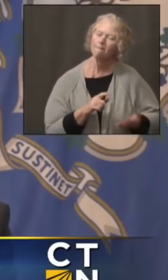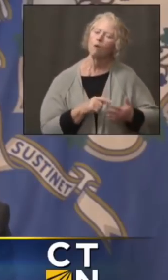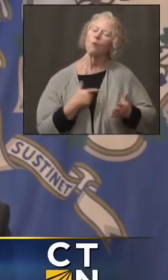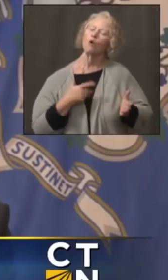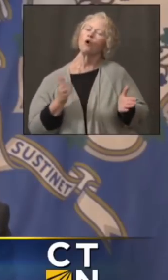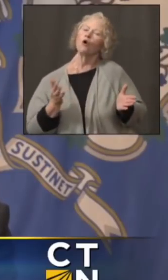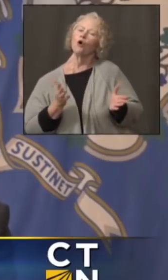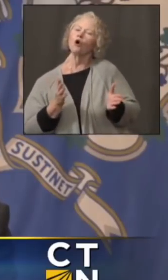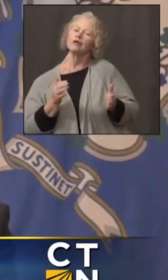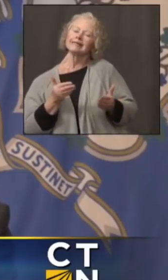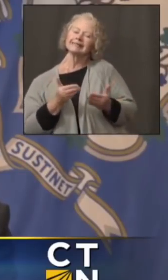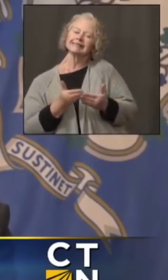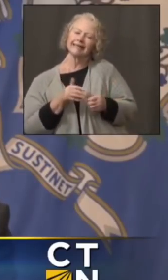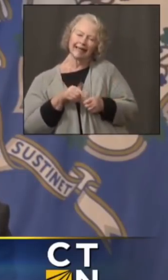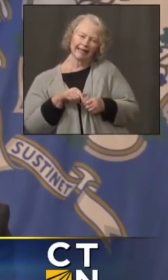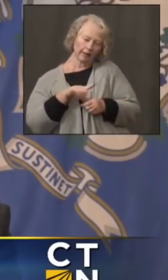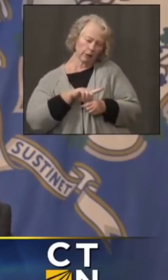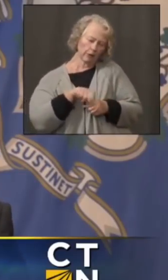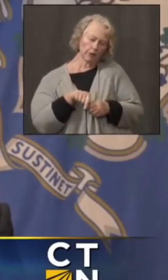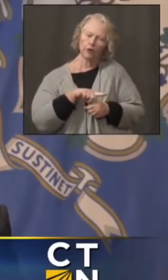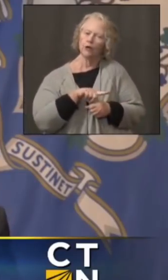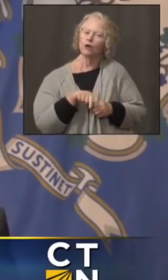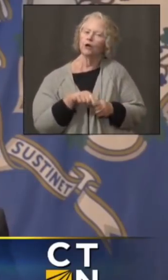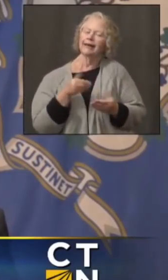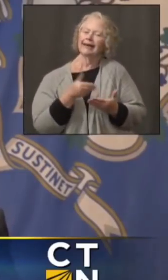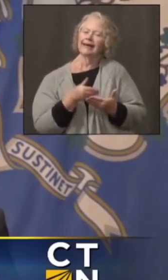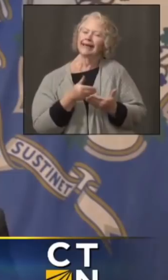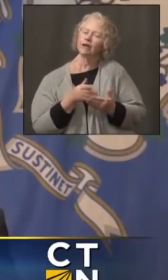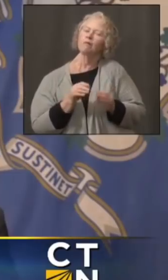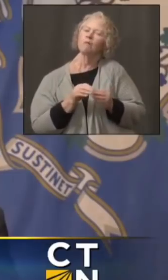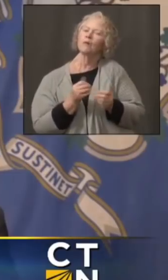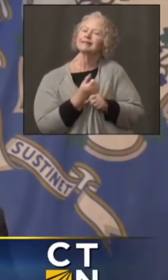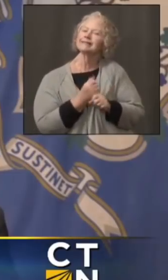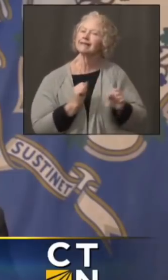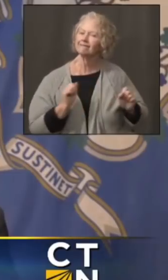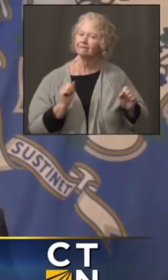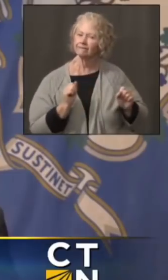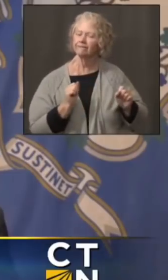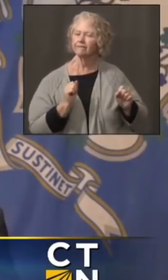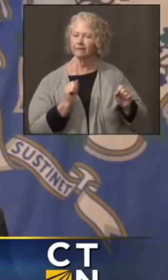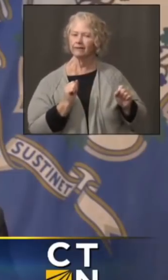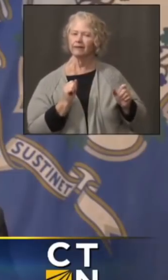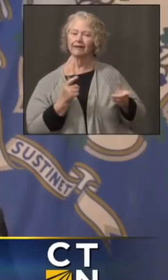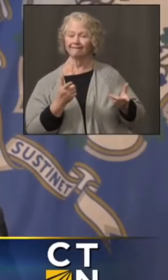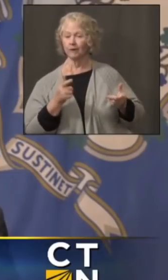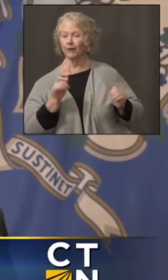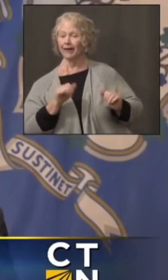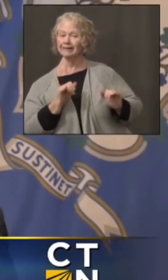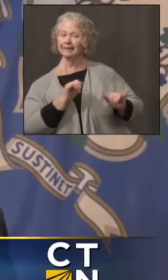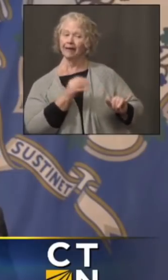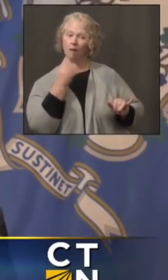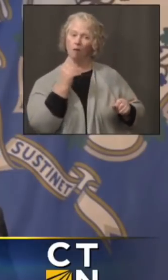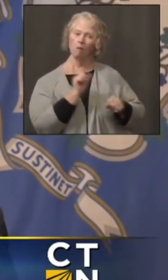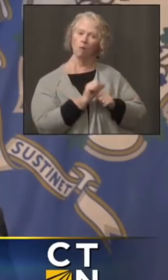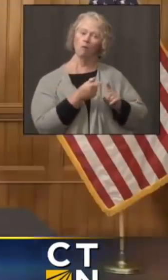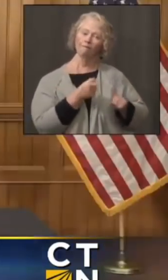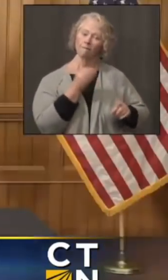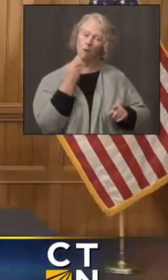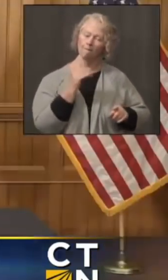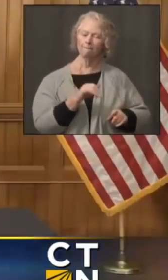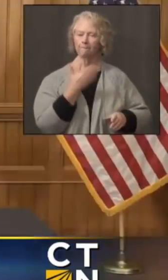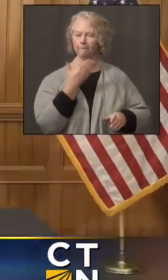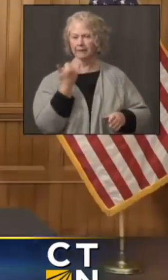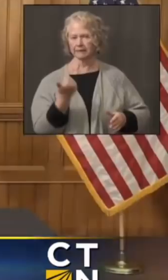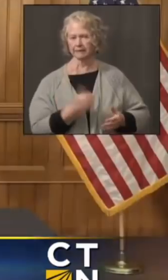urging you to stay close to home. That's the safest place to be for the foreseeable future. If you can telecommute, telecommute. Thank